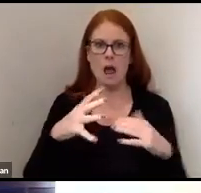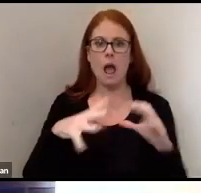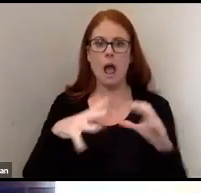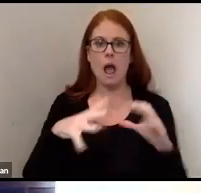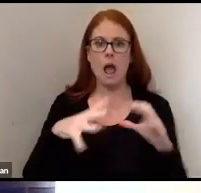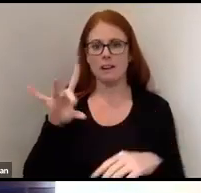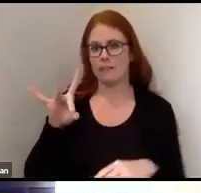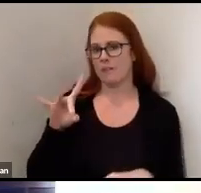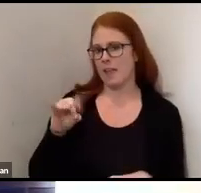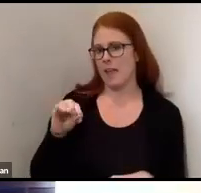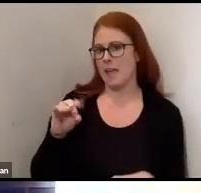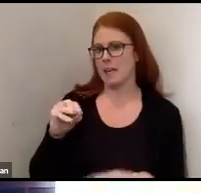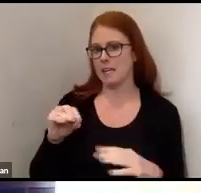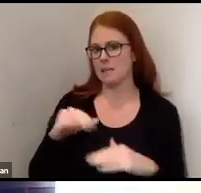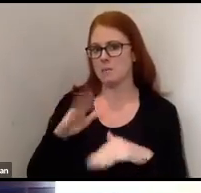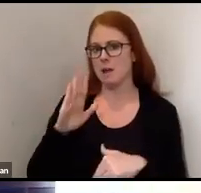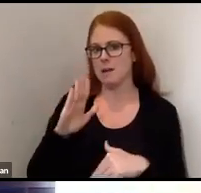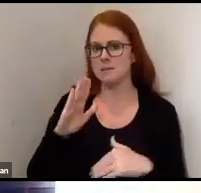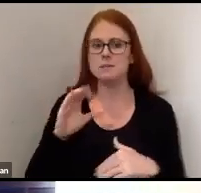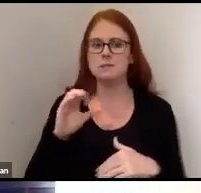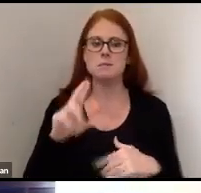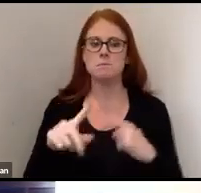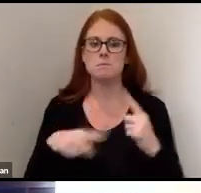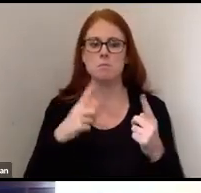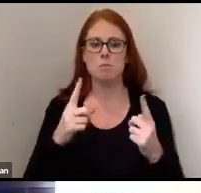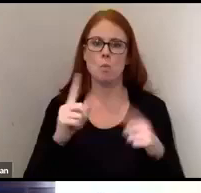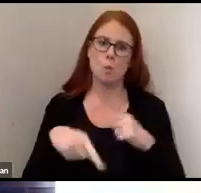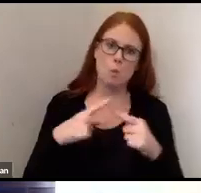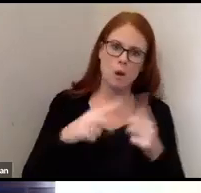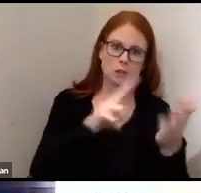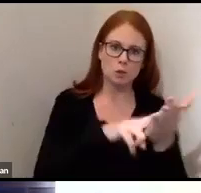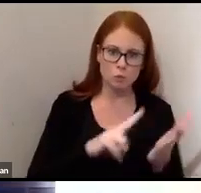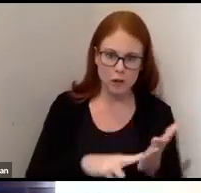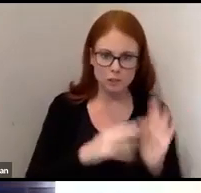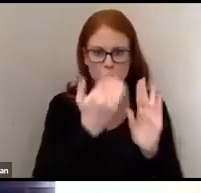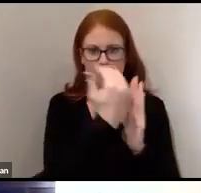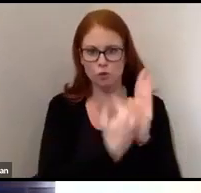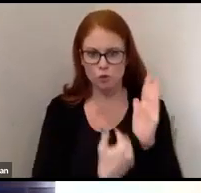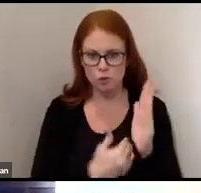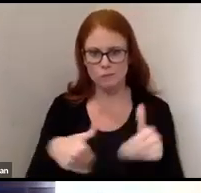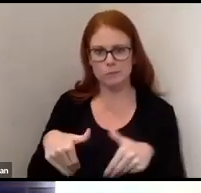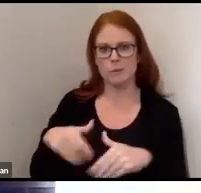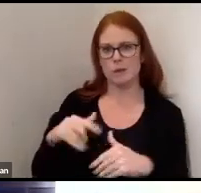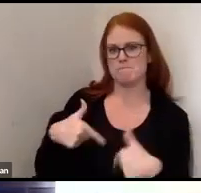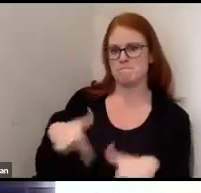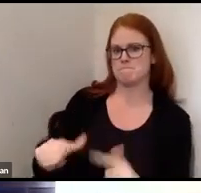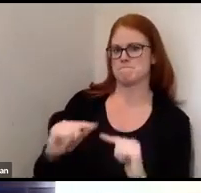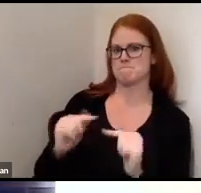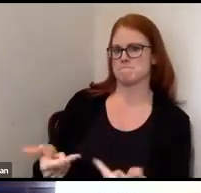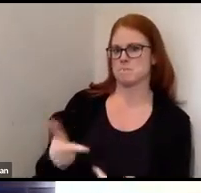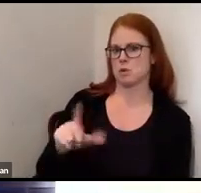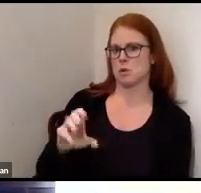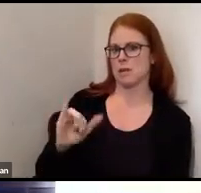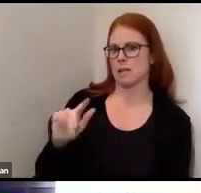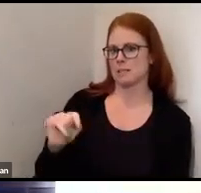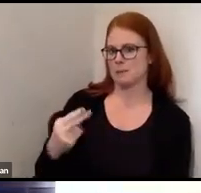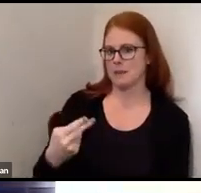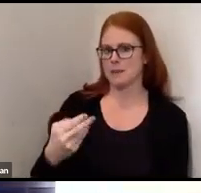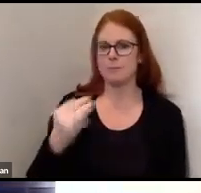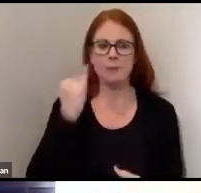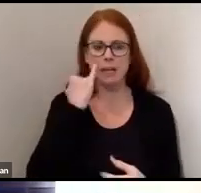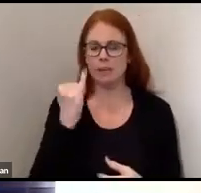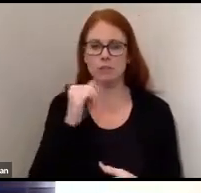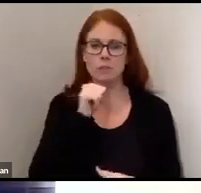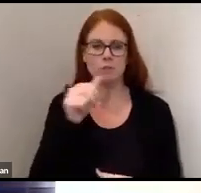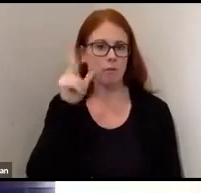down our list based on when you register and other factors. I'll let her speak to that. But if you haven't heard from us or have not heard from the